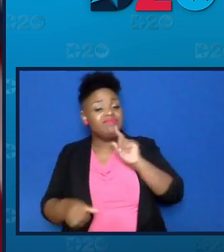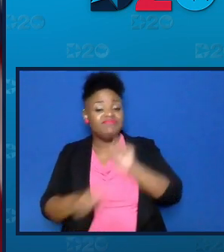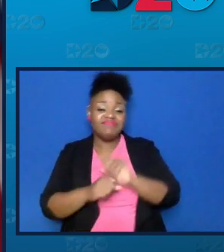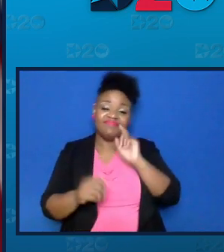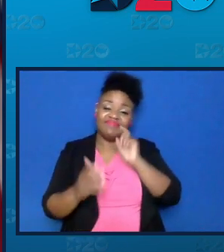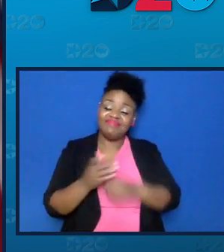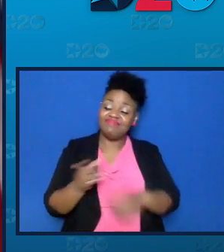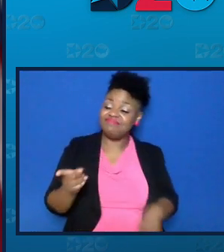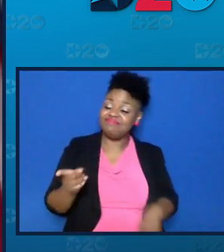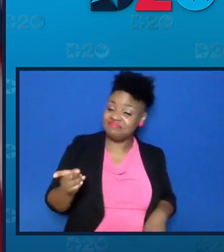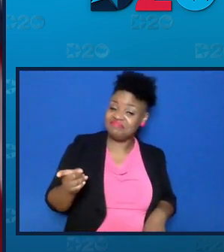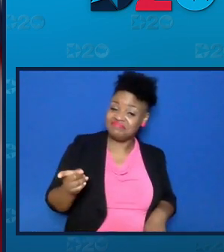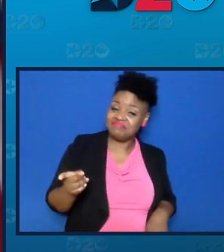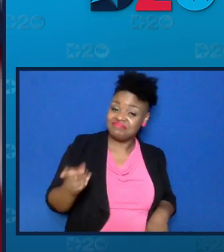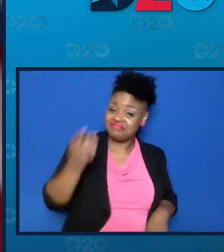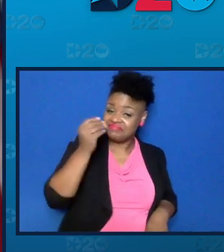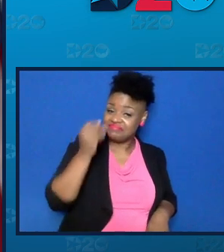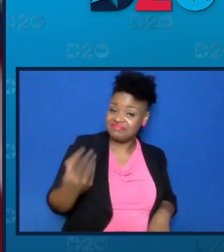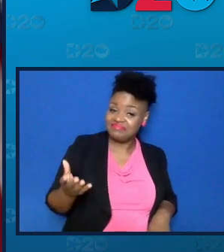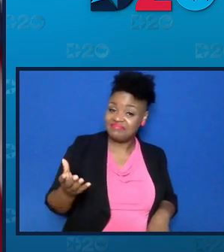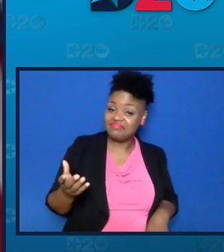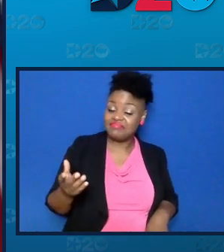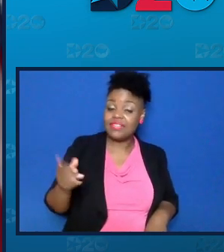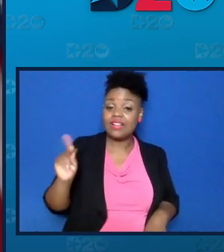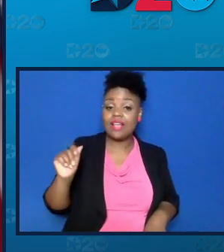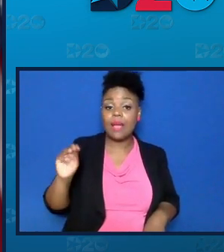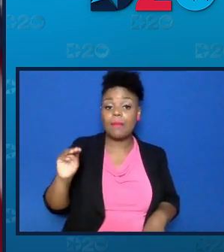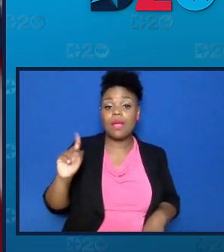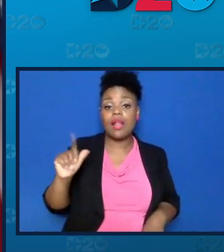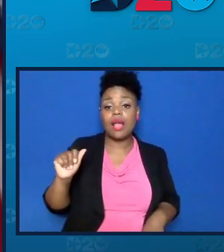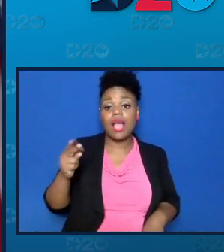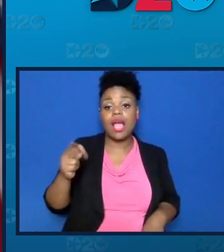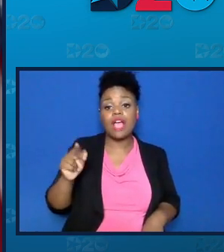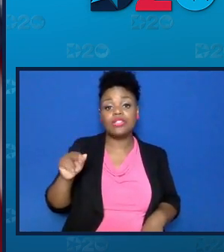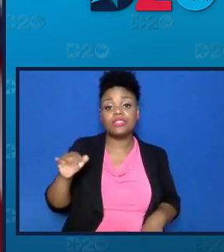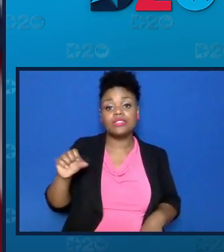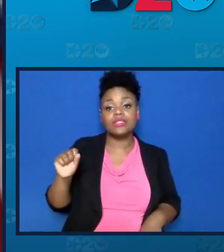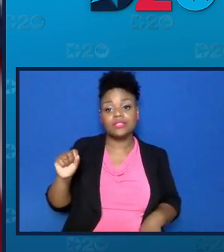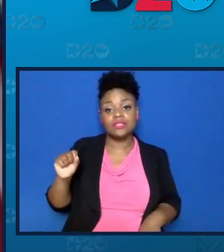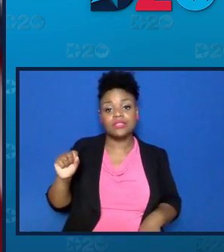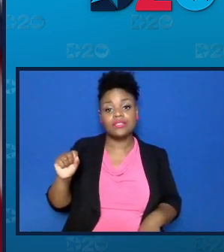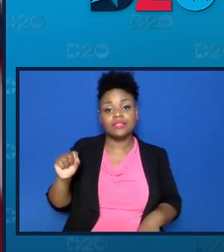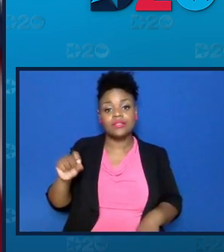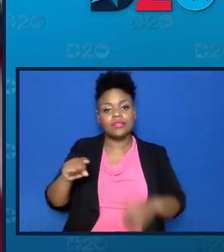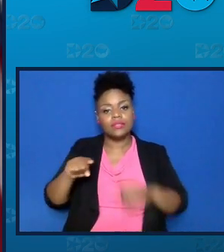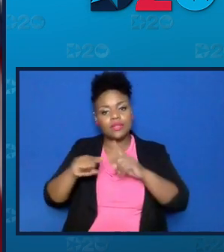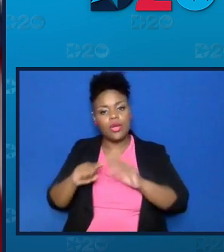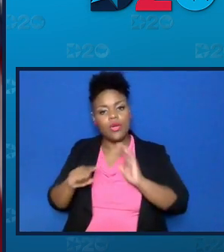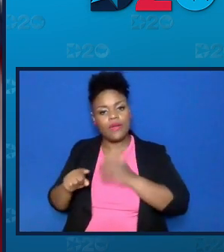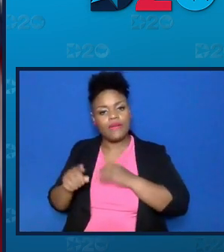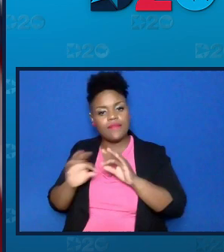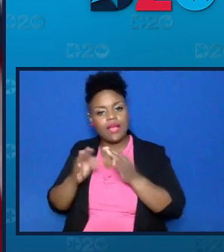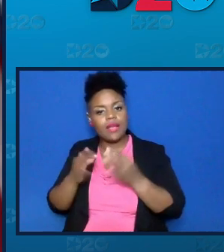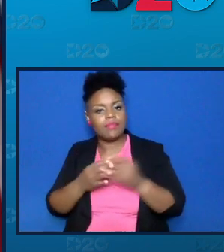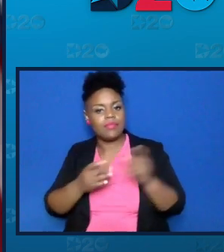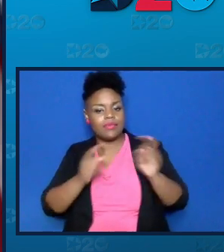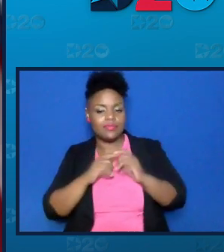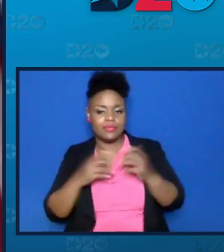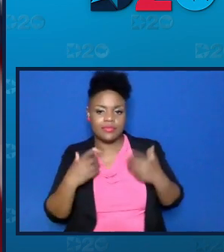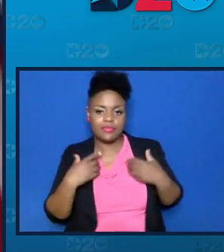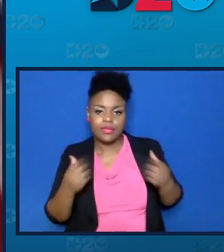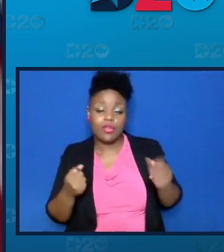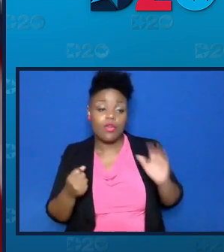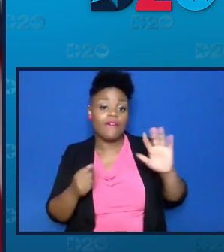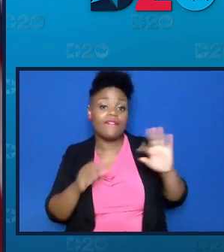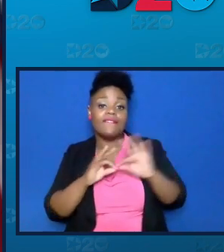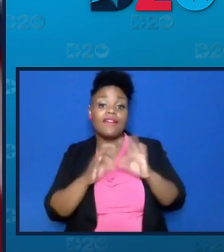Kamala and I both draw from our families. That's where we get our strength. For Kamala, it's Doug and their families.